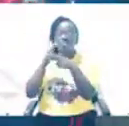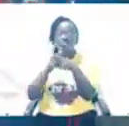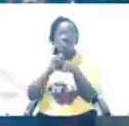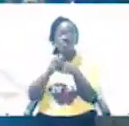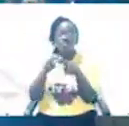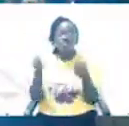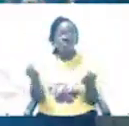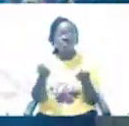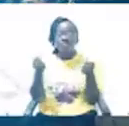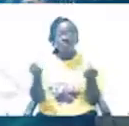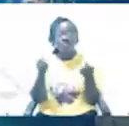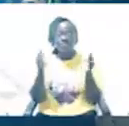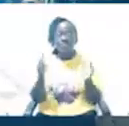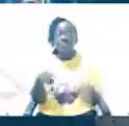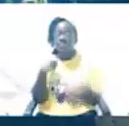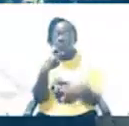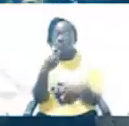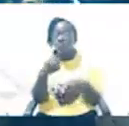I'm a